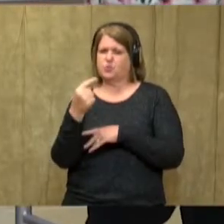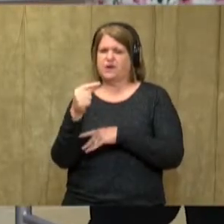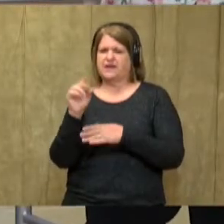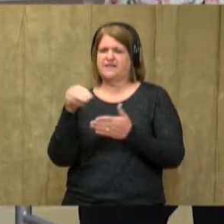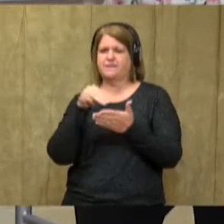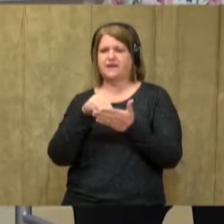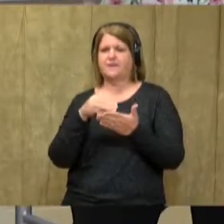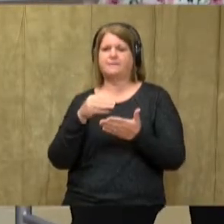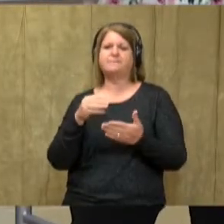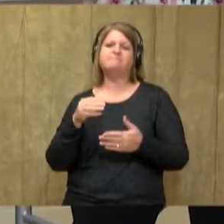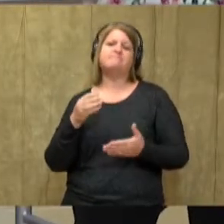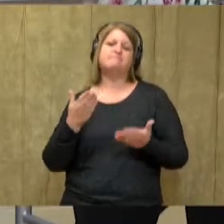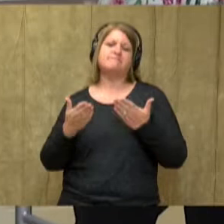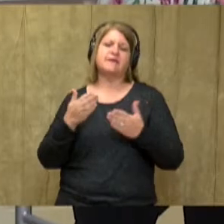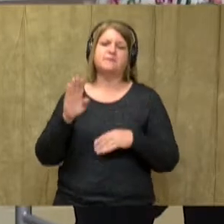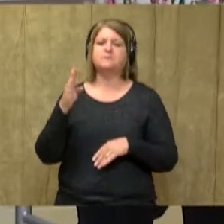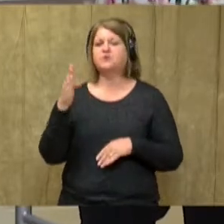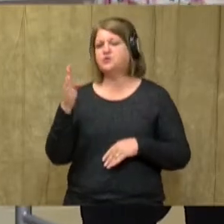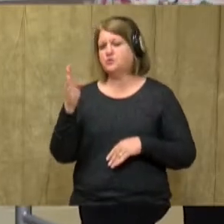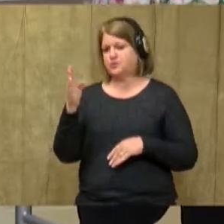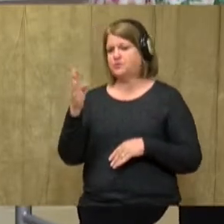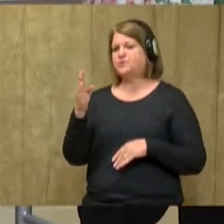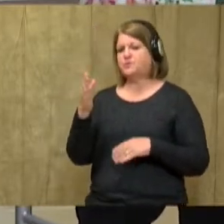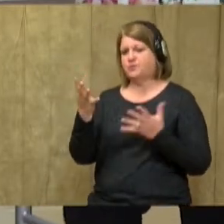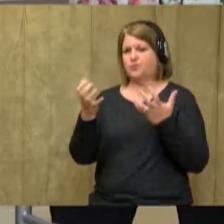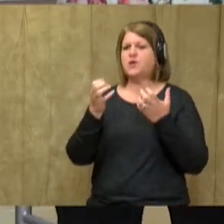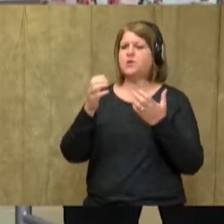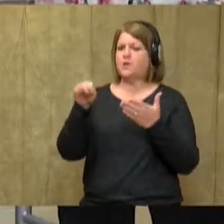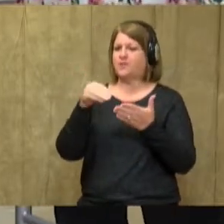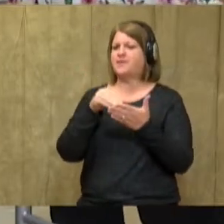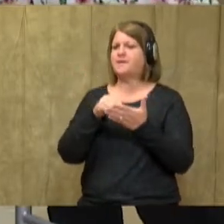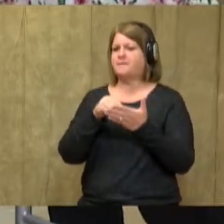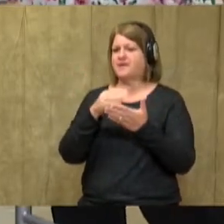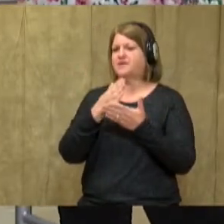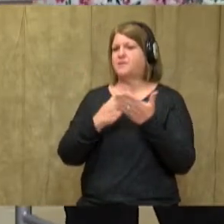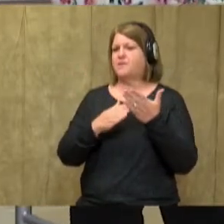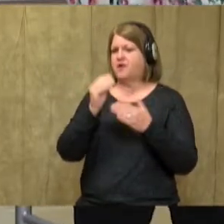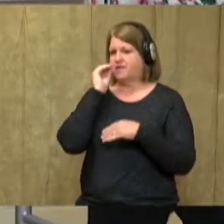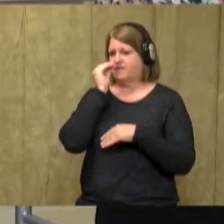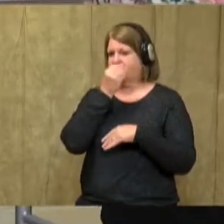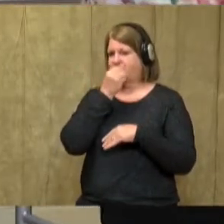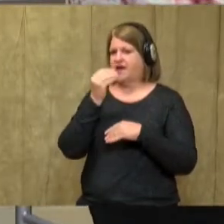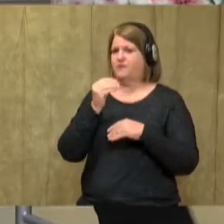how about blue? We want the middle part of the flower to stand out.